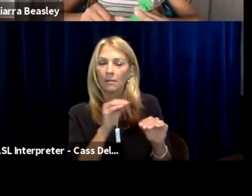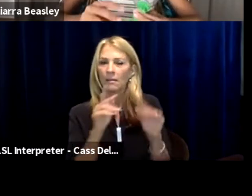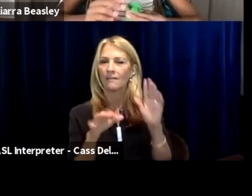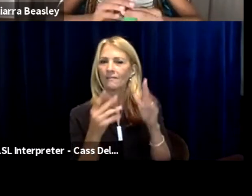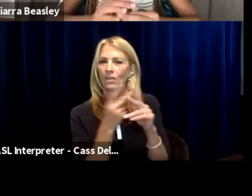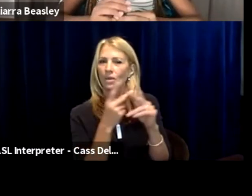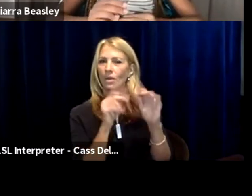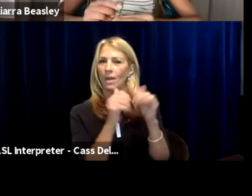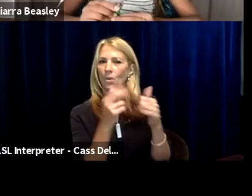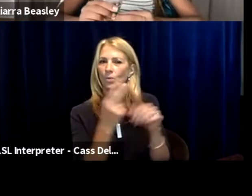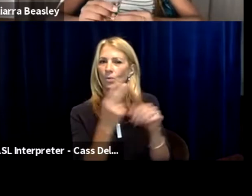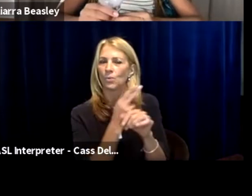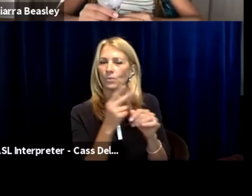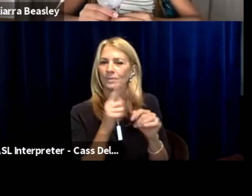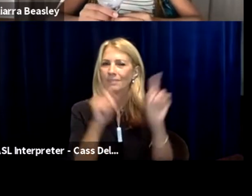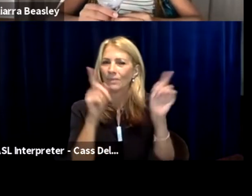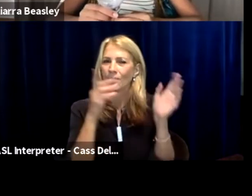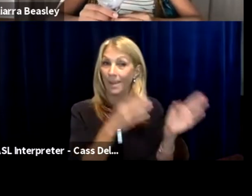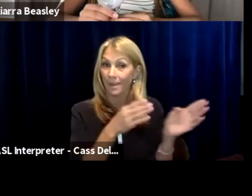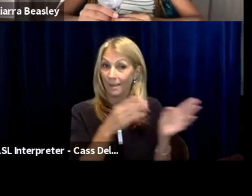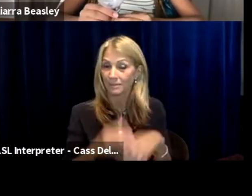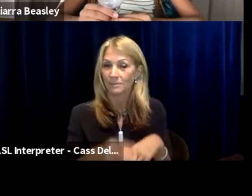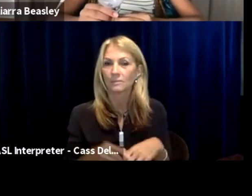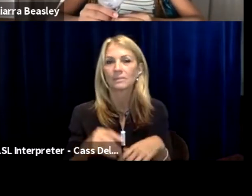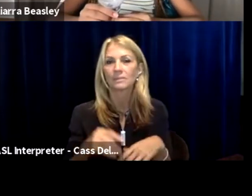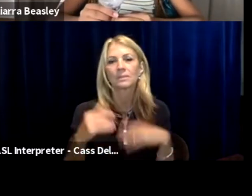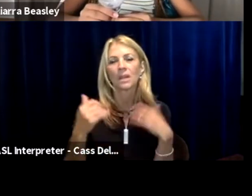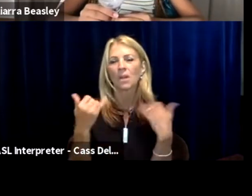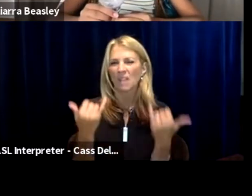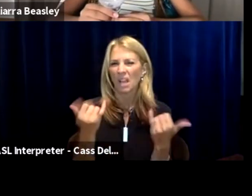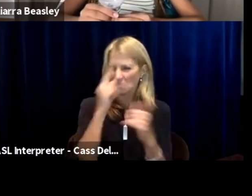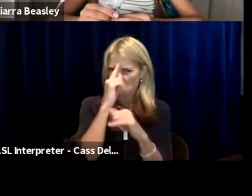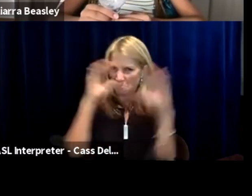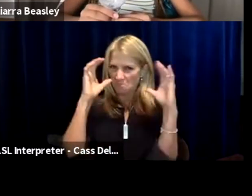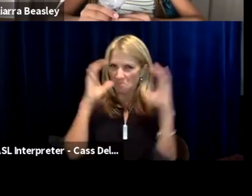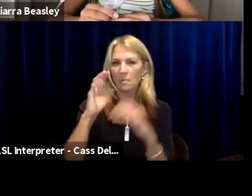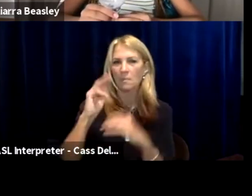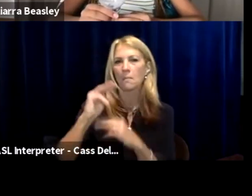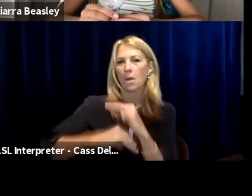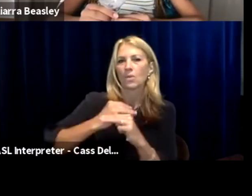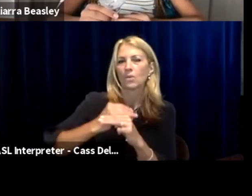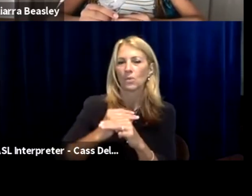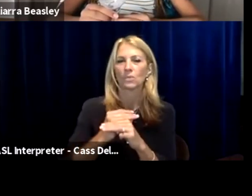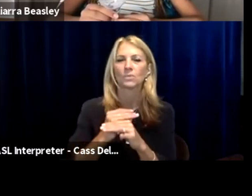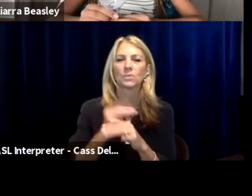talking about, because we're going to talk about some molecules here in a bit.